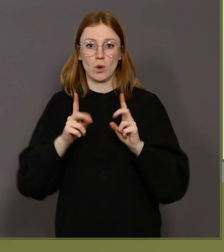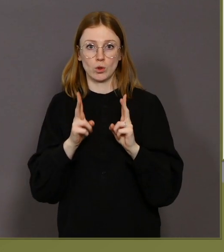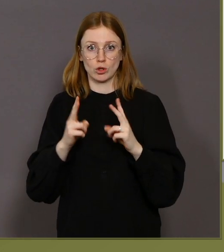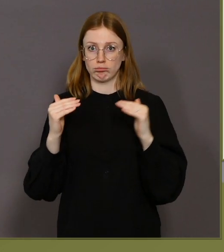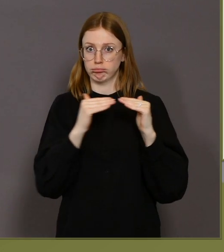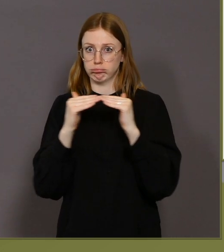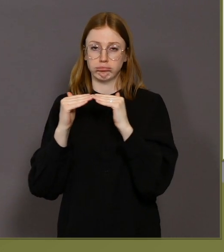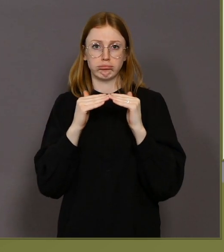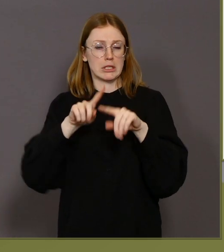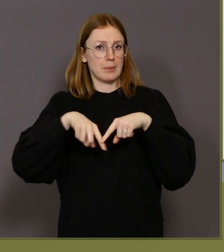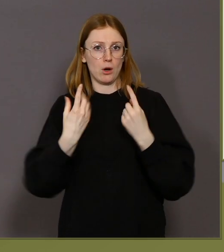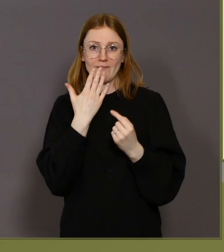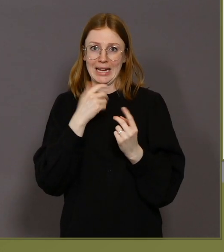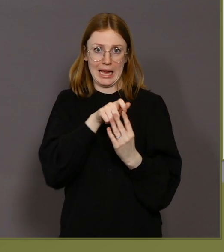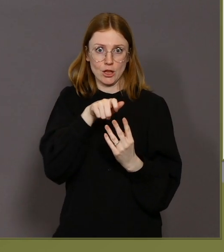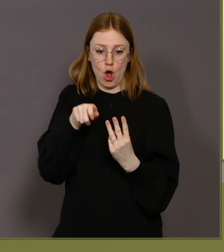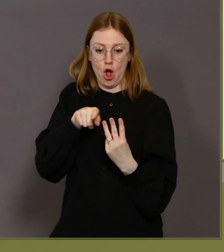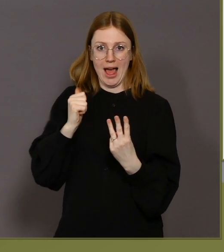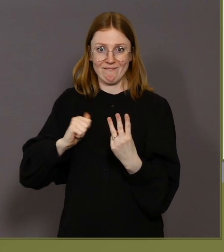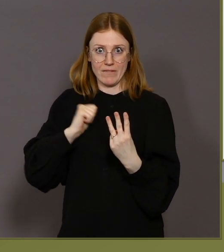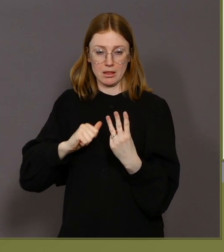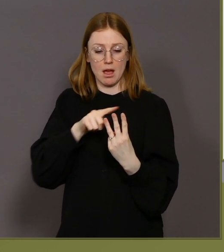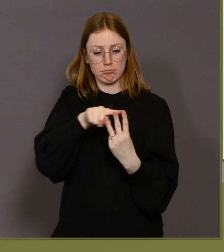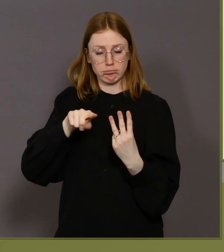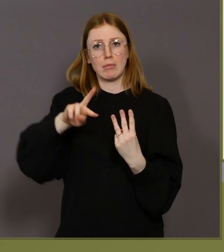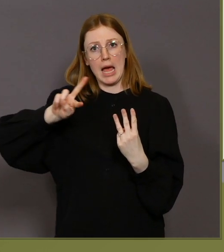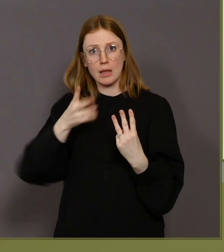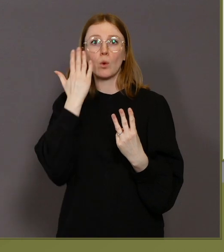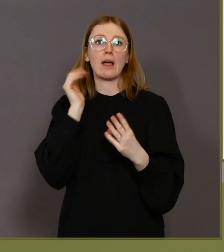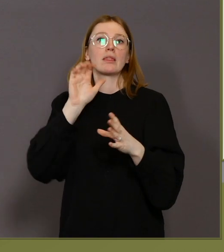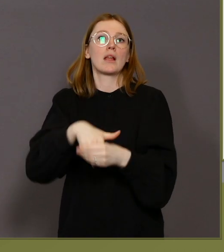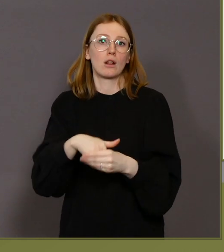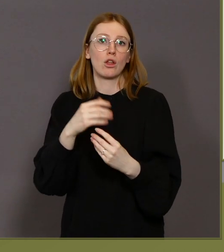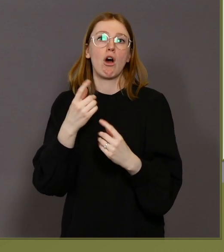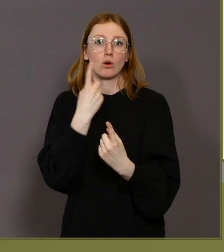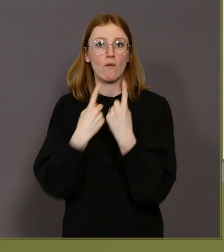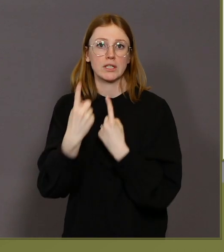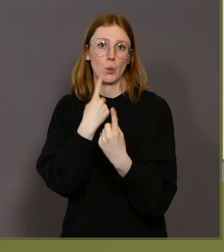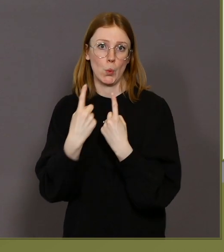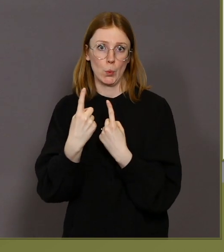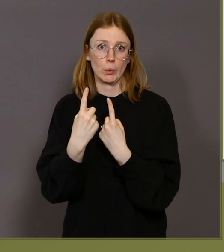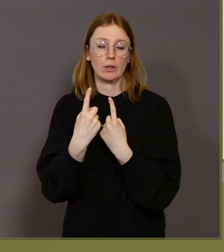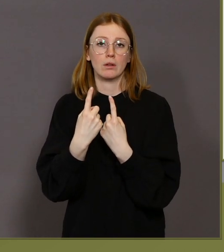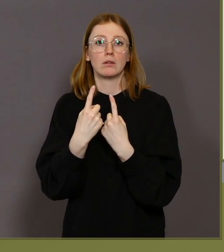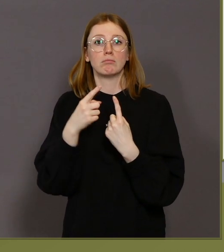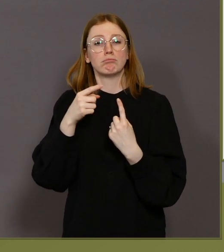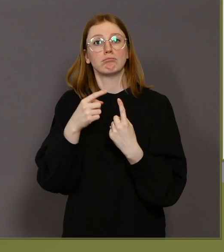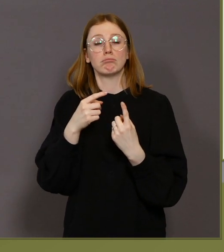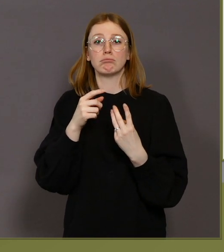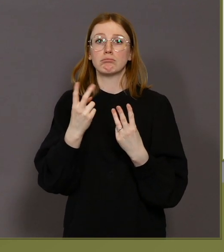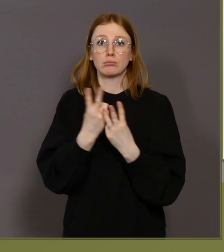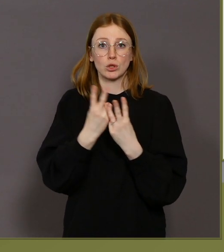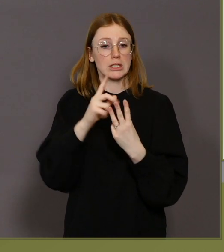channel they use, can basically participate in a conversation, can basically raise their